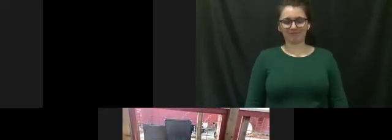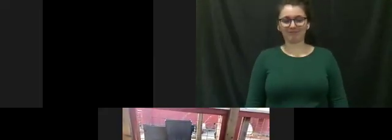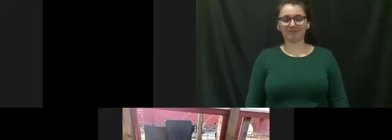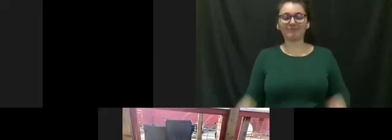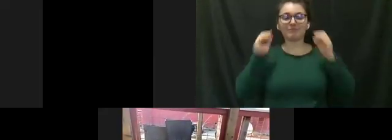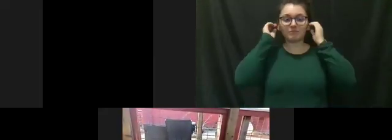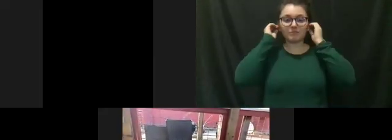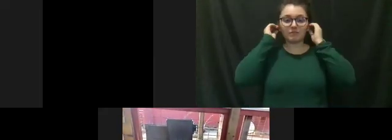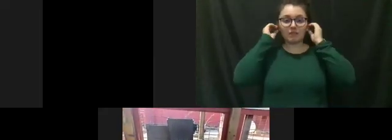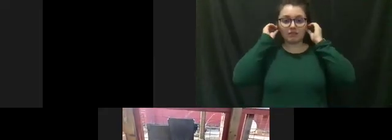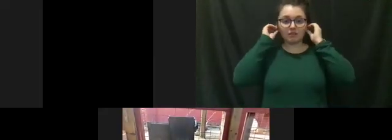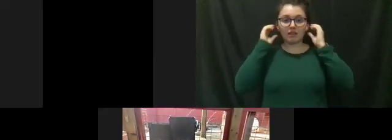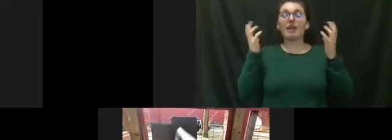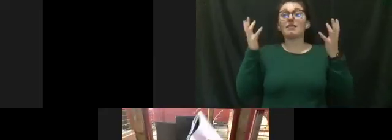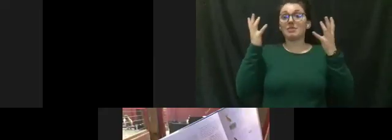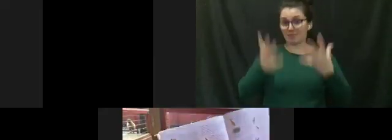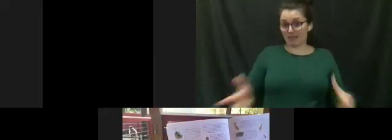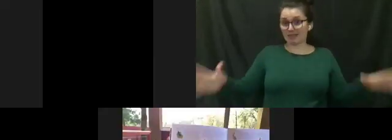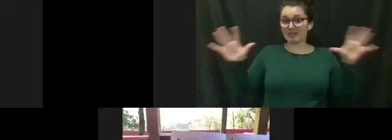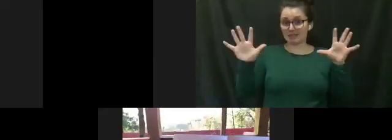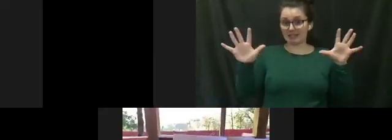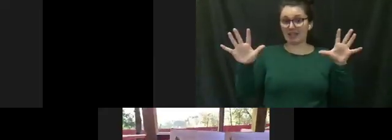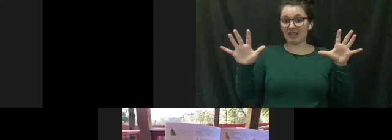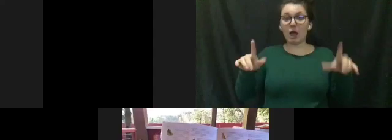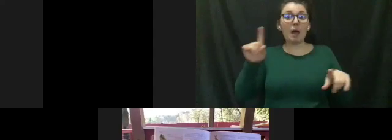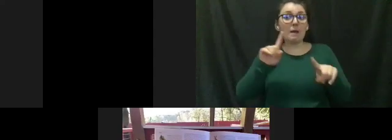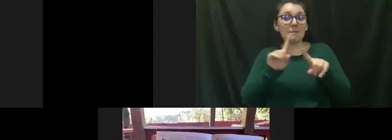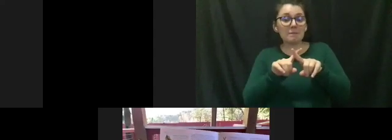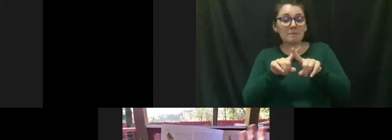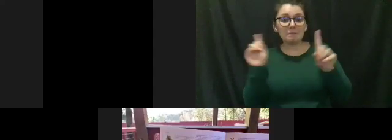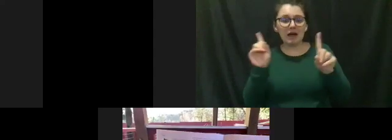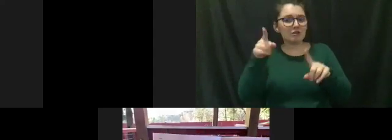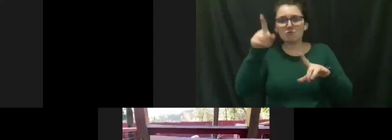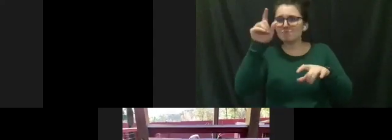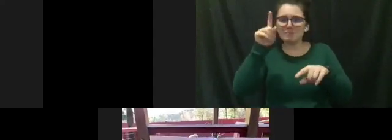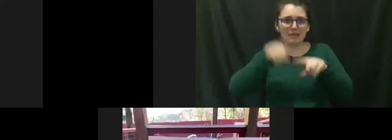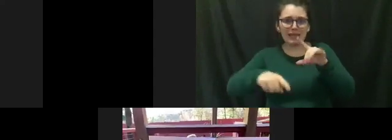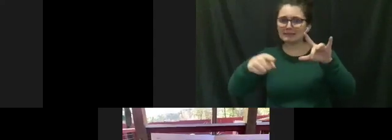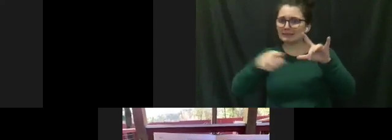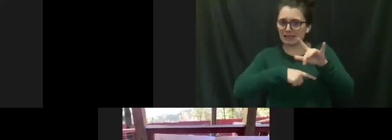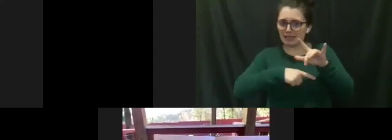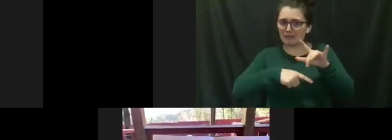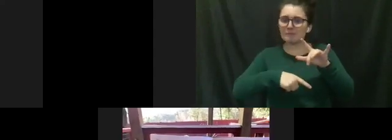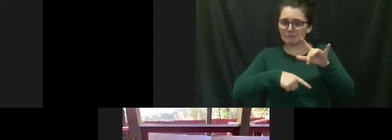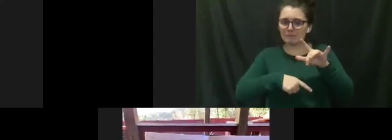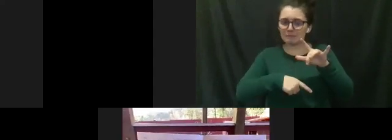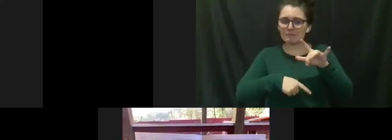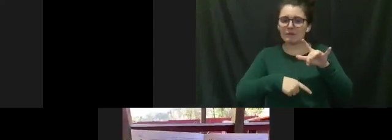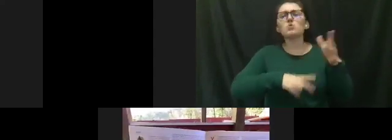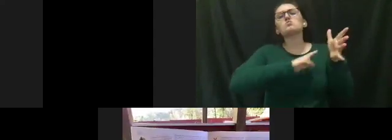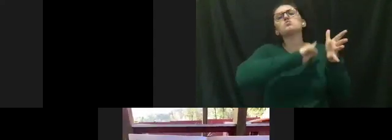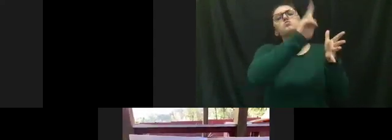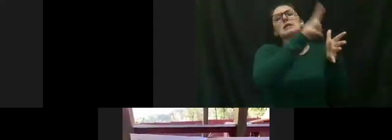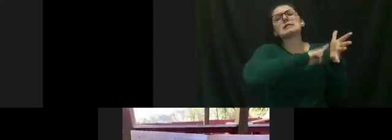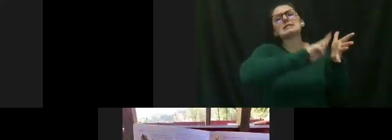And that is the end, but you can't ever skip when you read these books. I'm not going to do it now because that would take a long time.